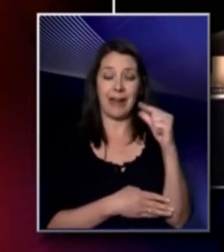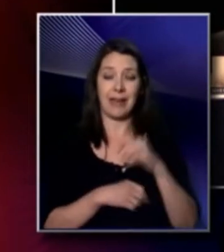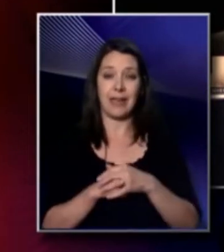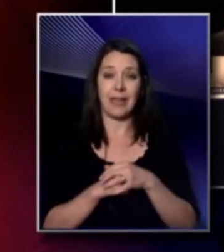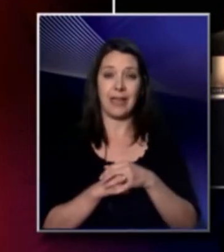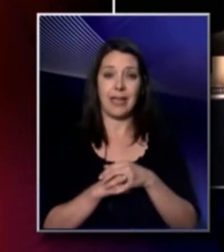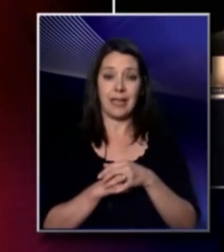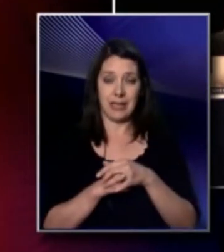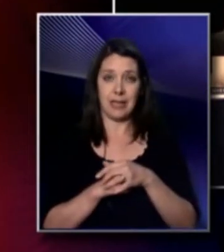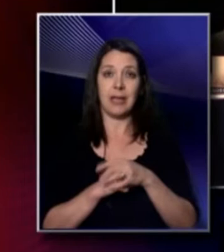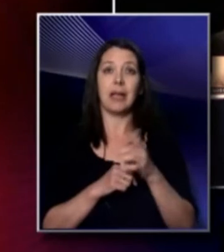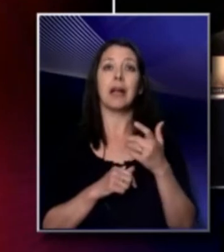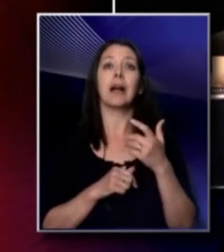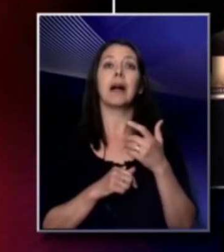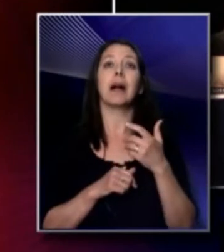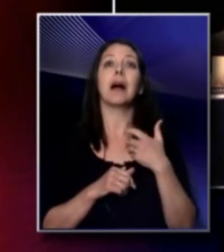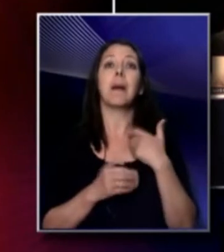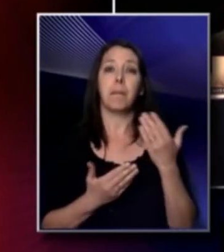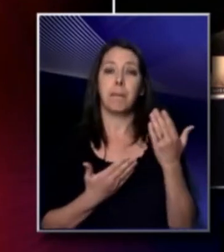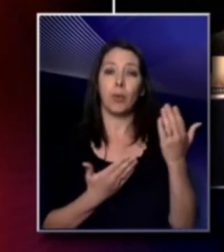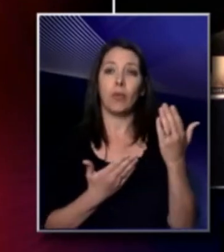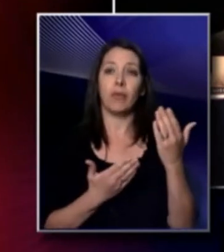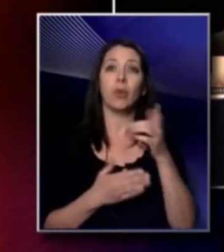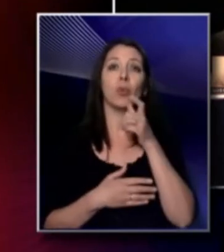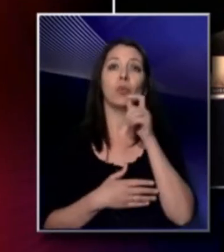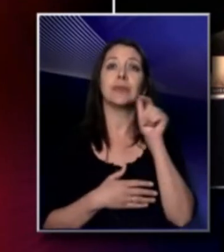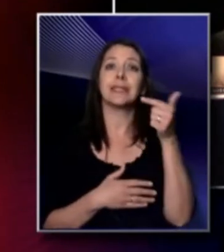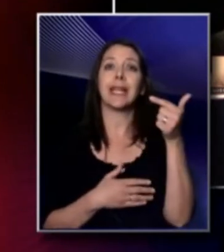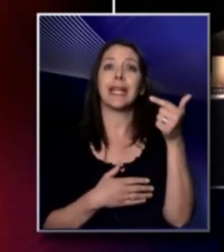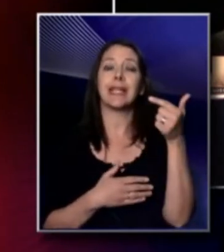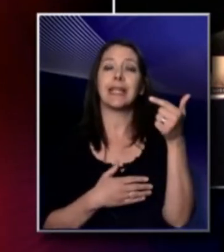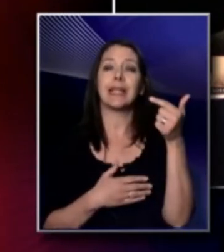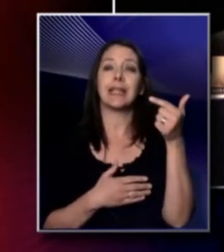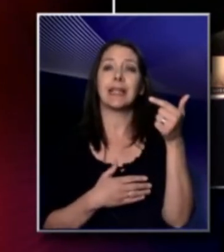So move. Do we have a second?